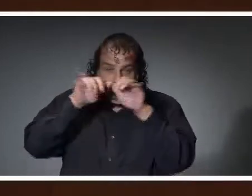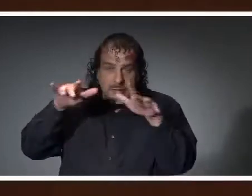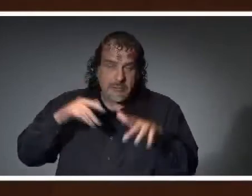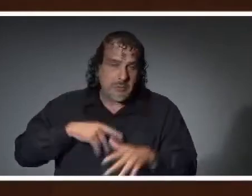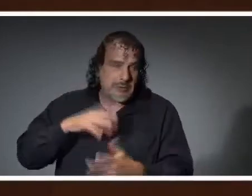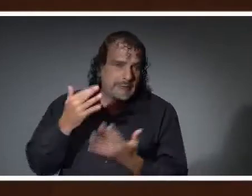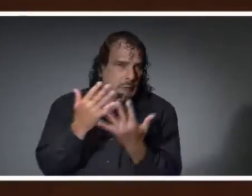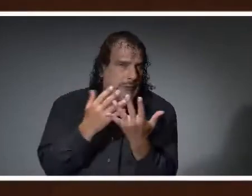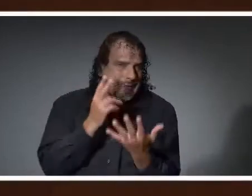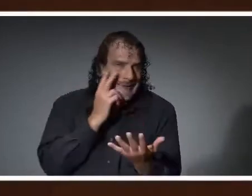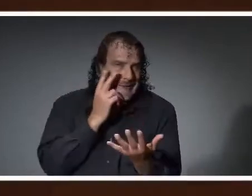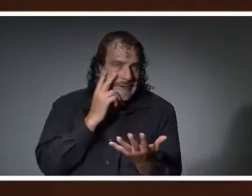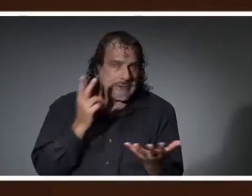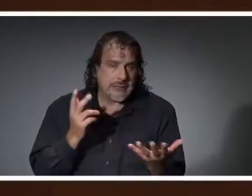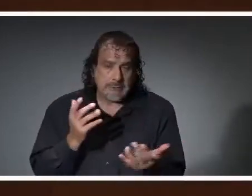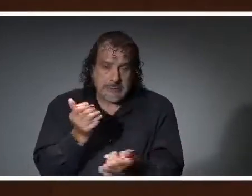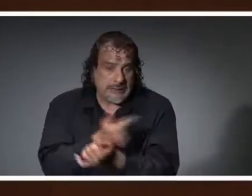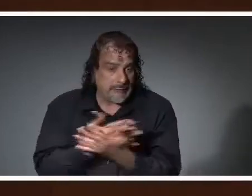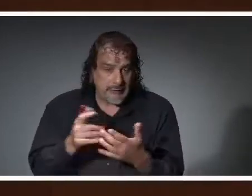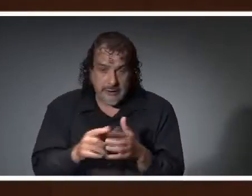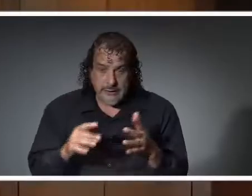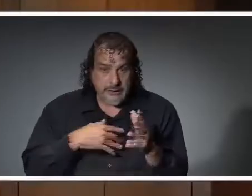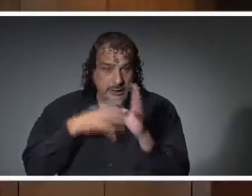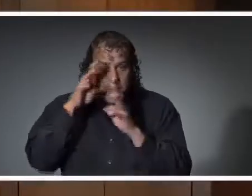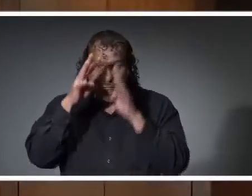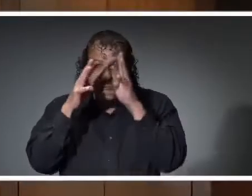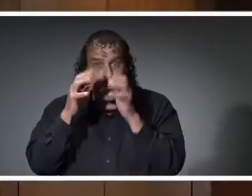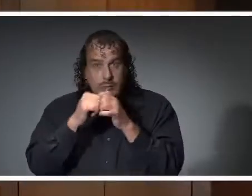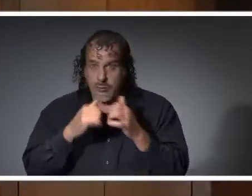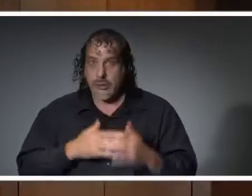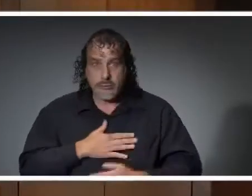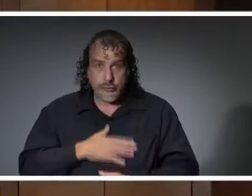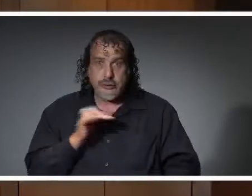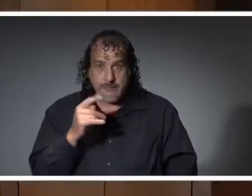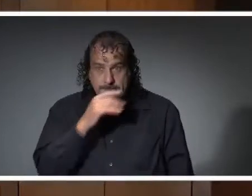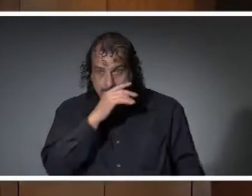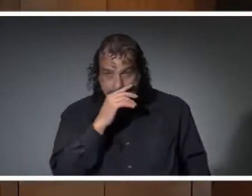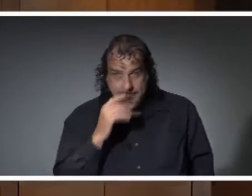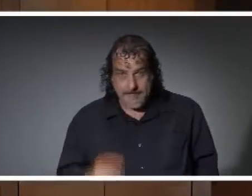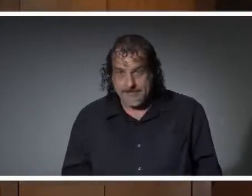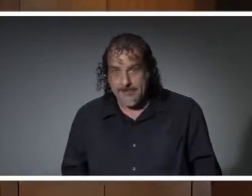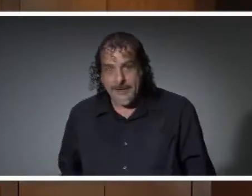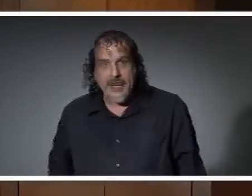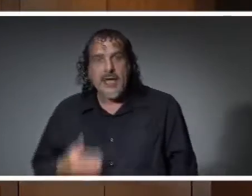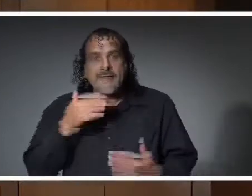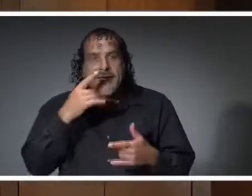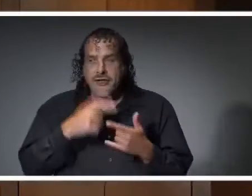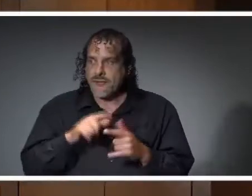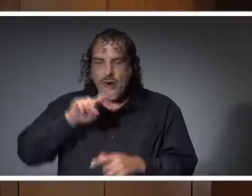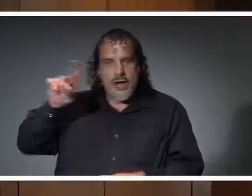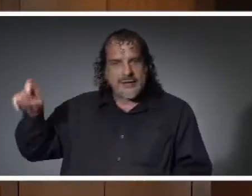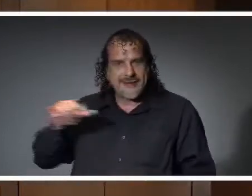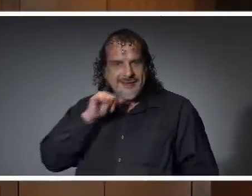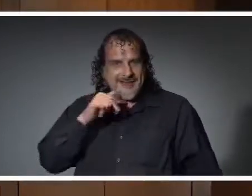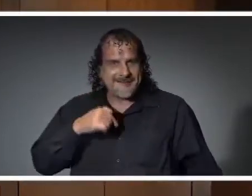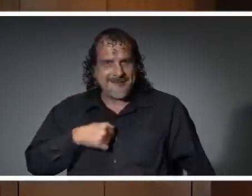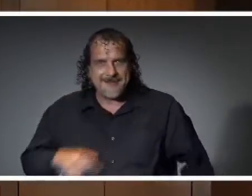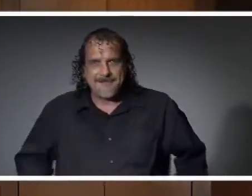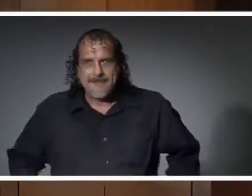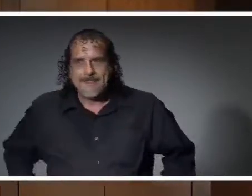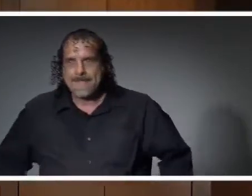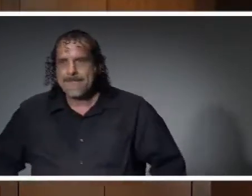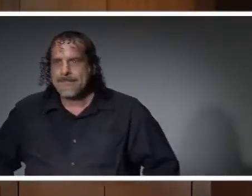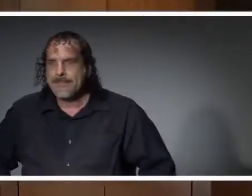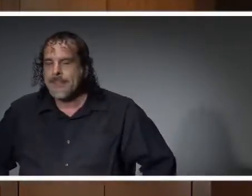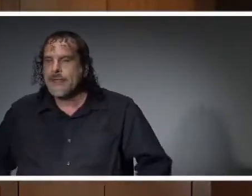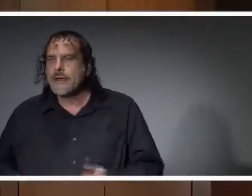But, we welcome every tool that we have available. And I just want to thank you for asking Dr. Dobbs that question and not asking me. Yeah, for Dr.